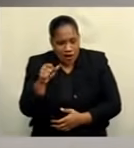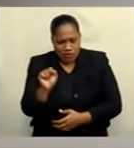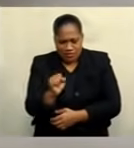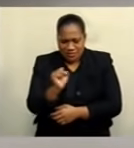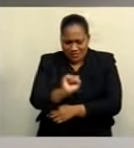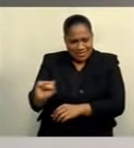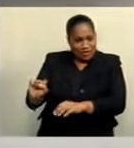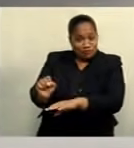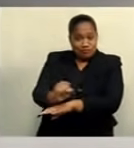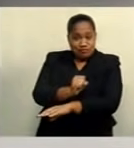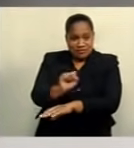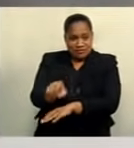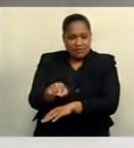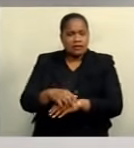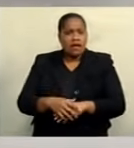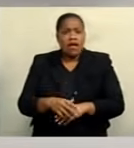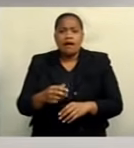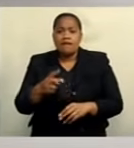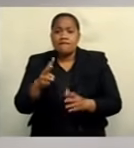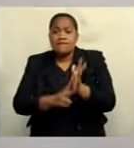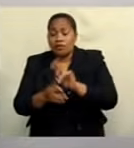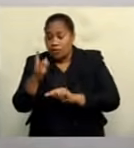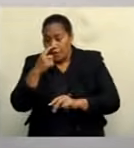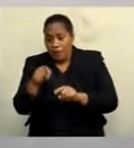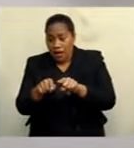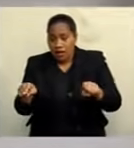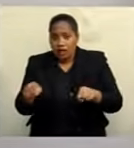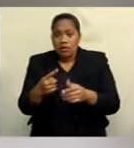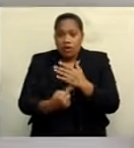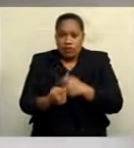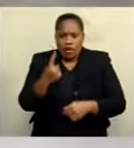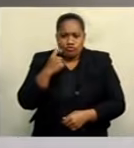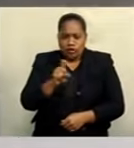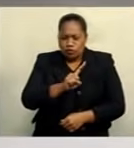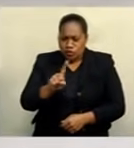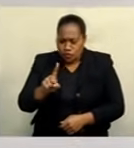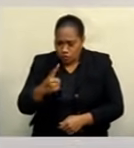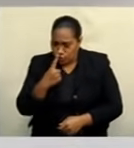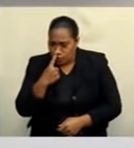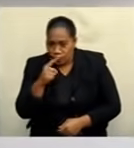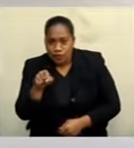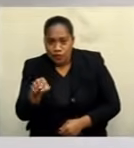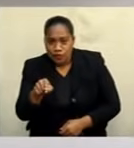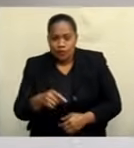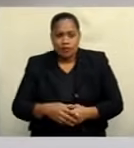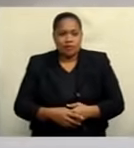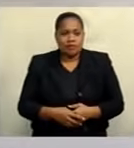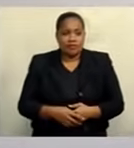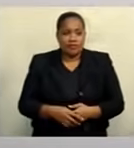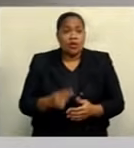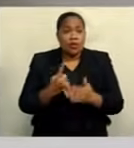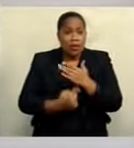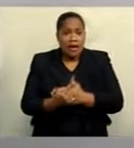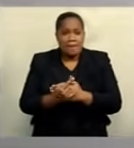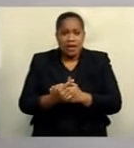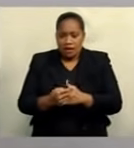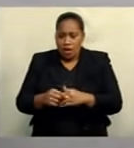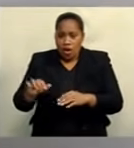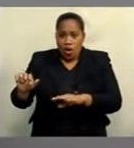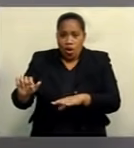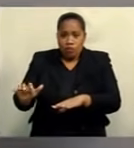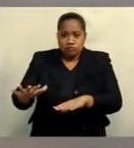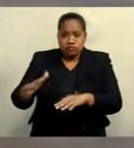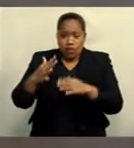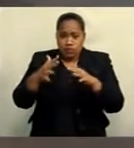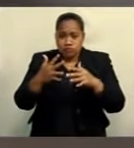and curious villagers were at the beach trying to get a closer look. The fur seal even came out of the water to rest on some